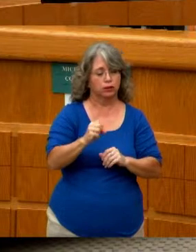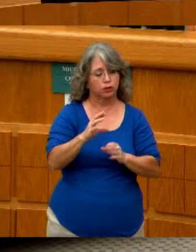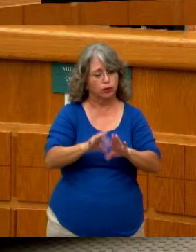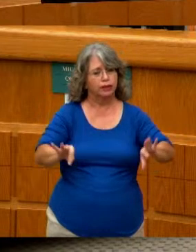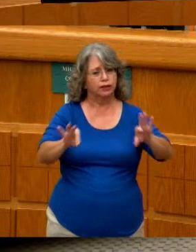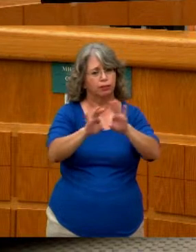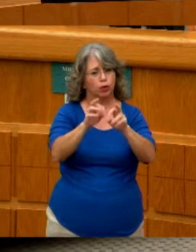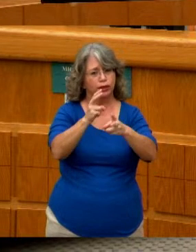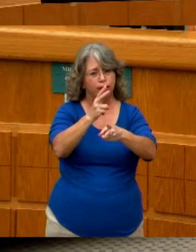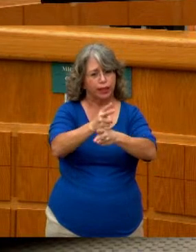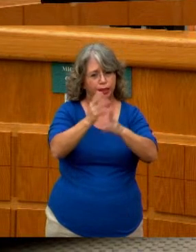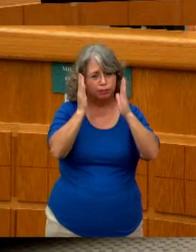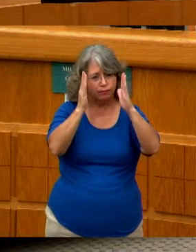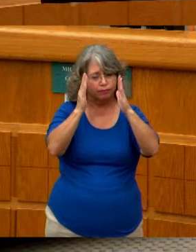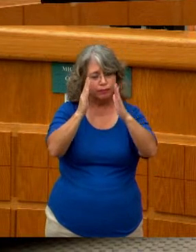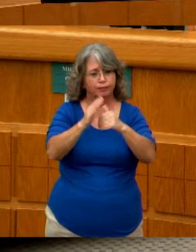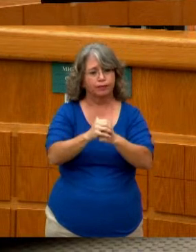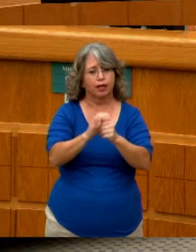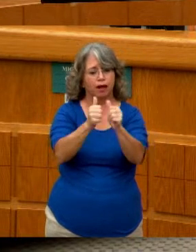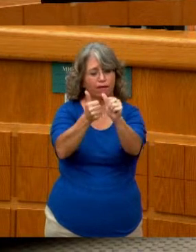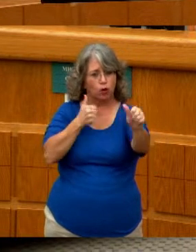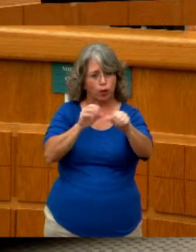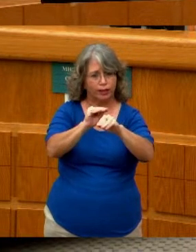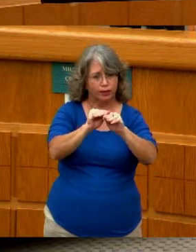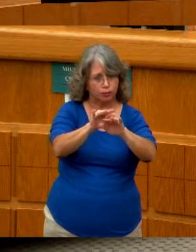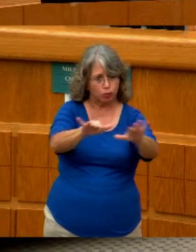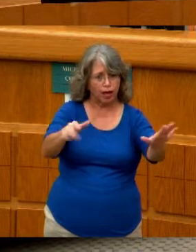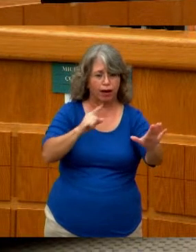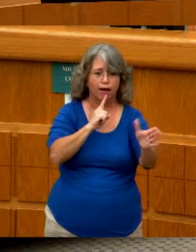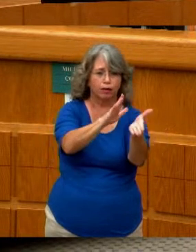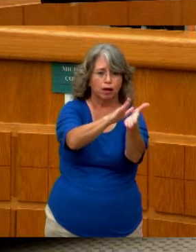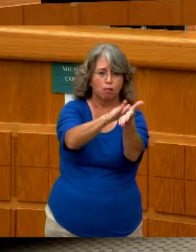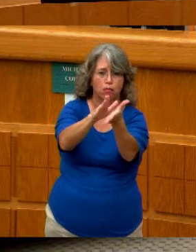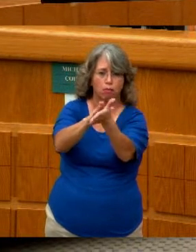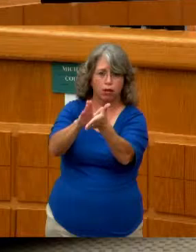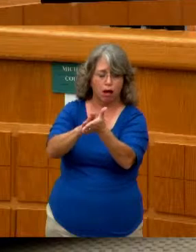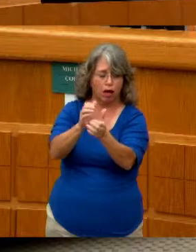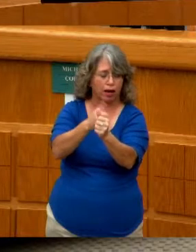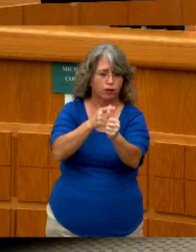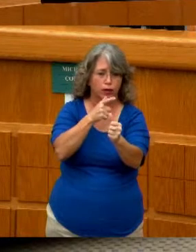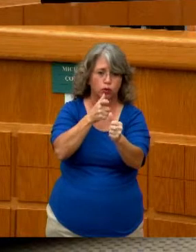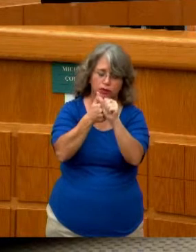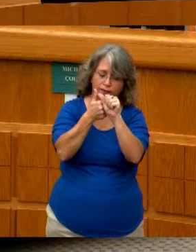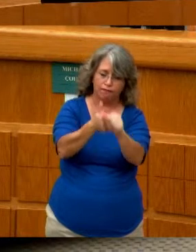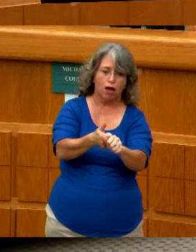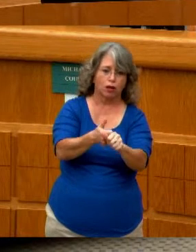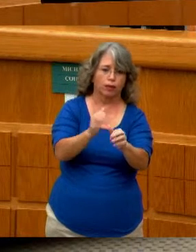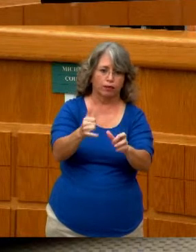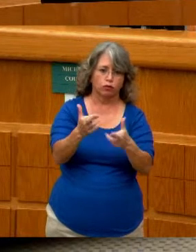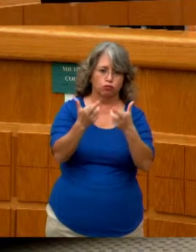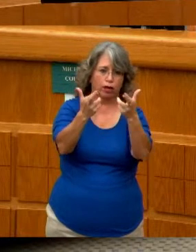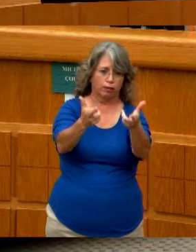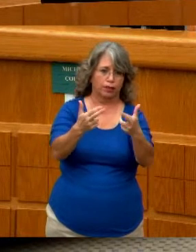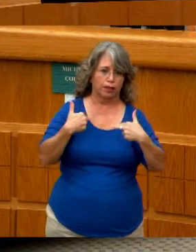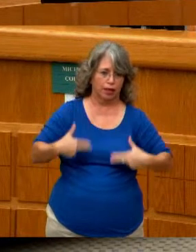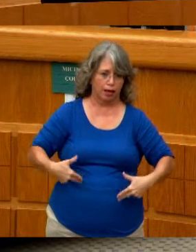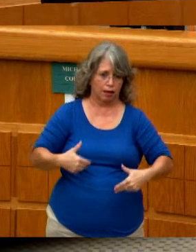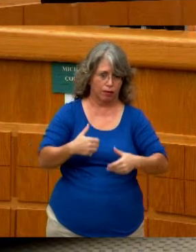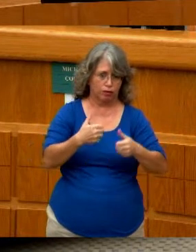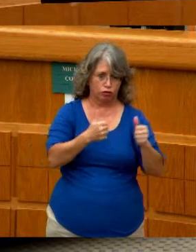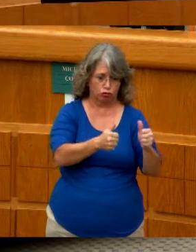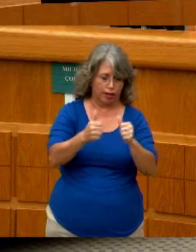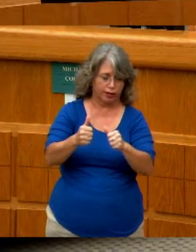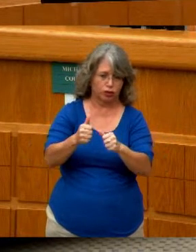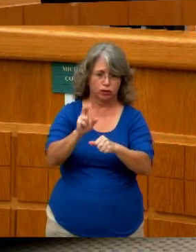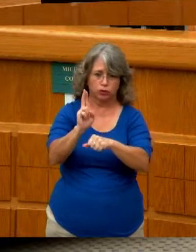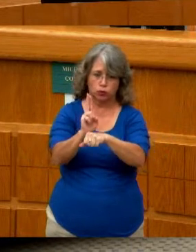stay aware and proactively avoid the spread. I applaud everyone who is practicing recommended